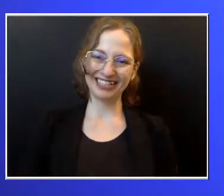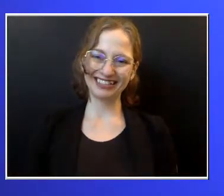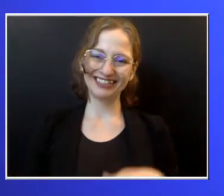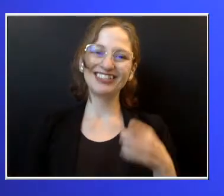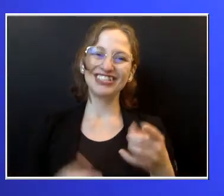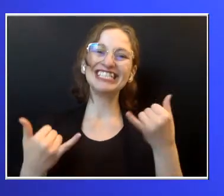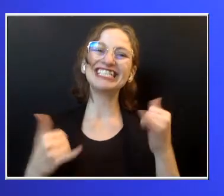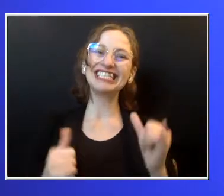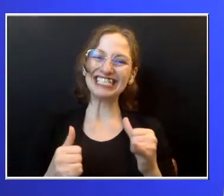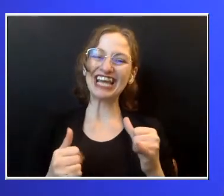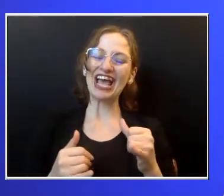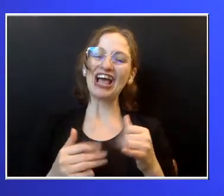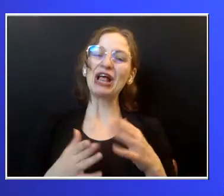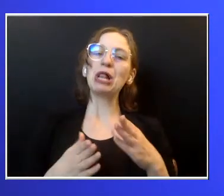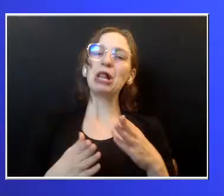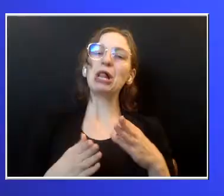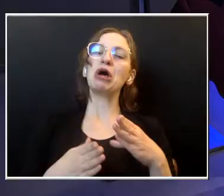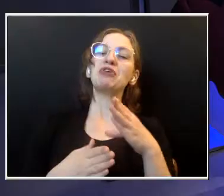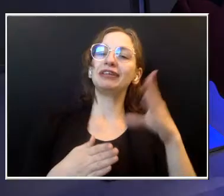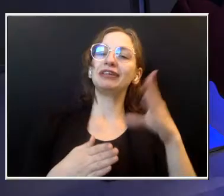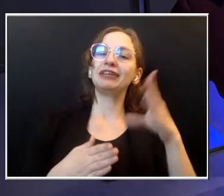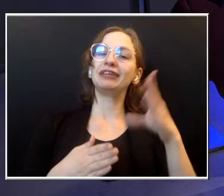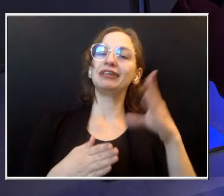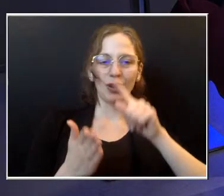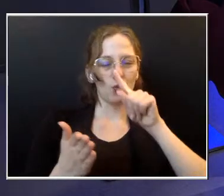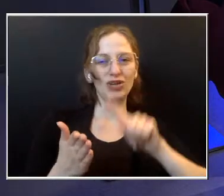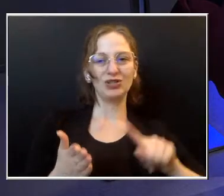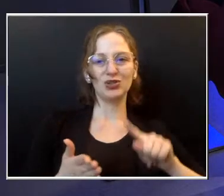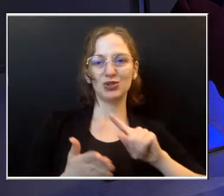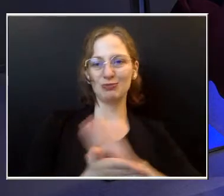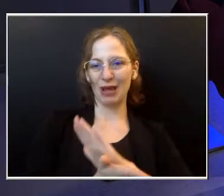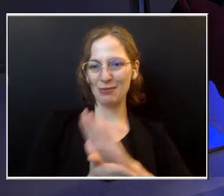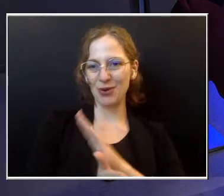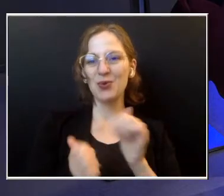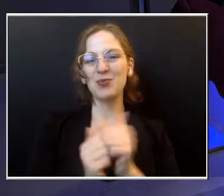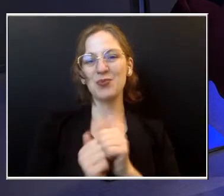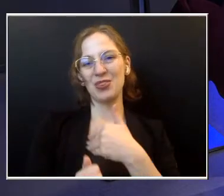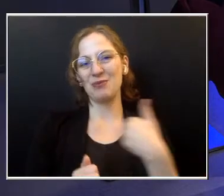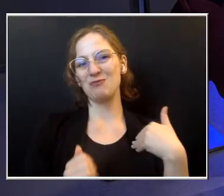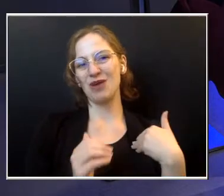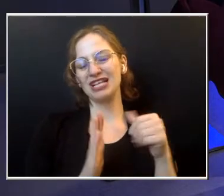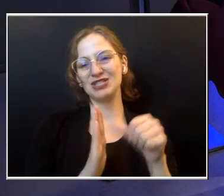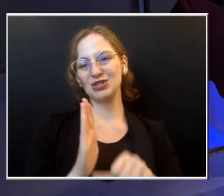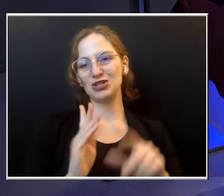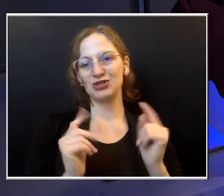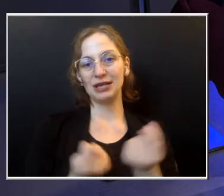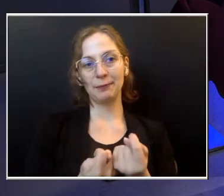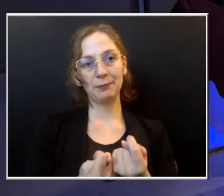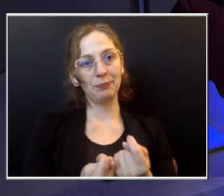with the breast surgery team. Fantastic, fantastic. Heather, are you considered cancer-free?